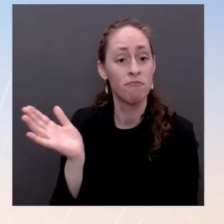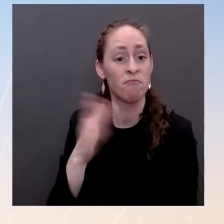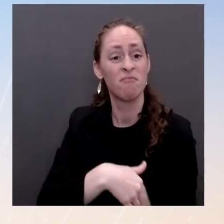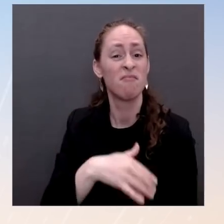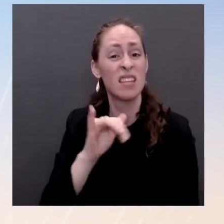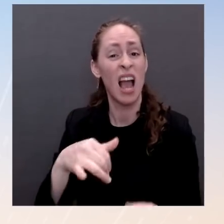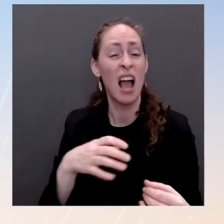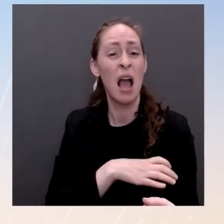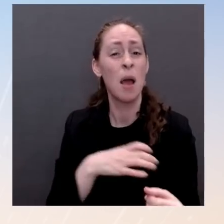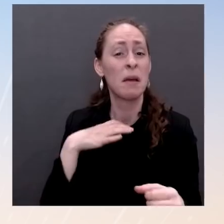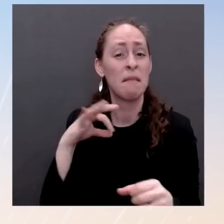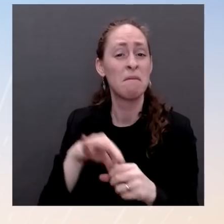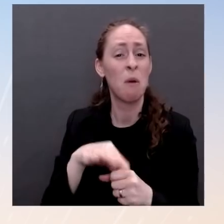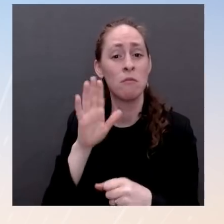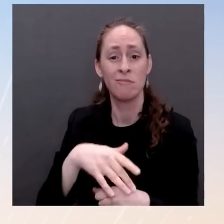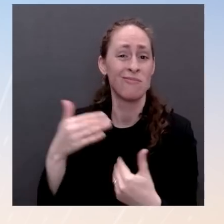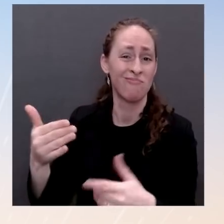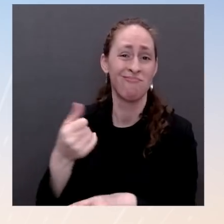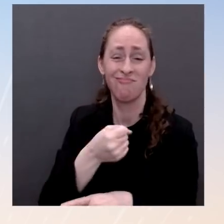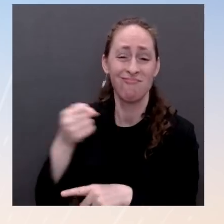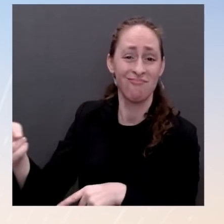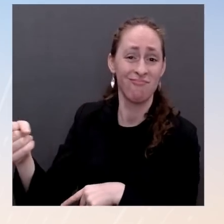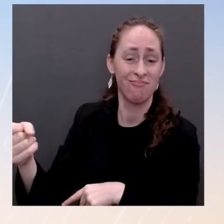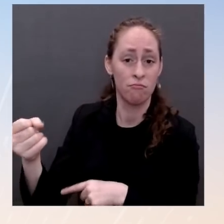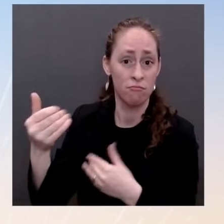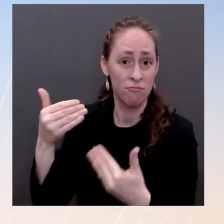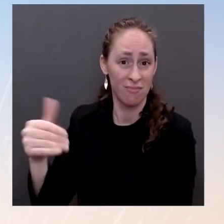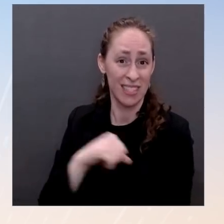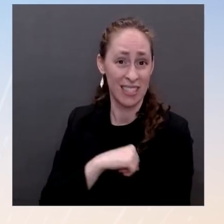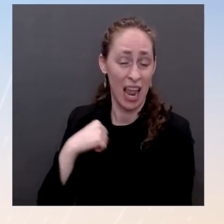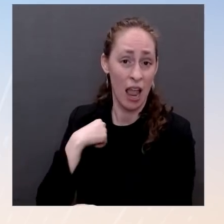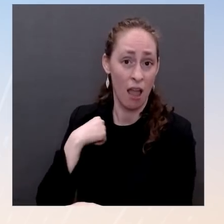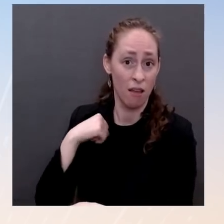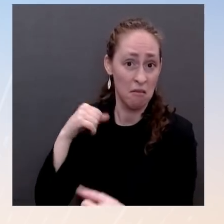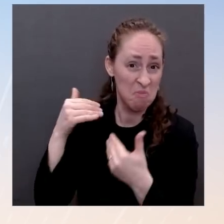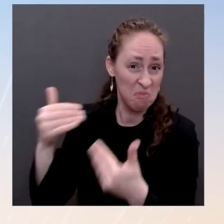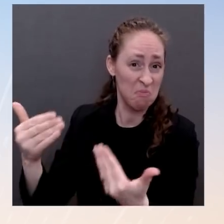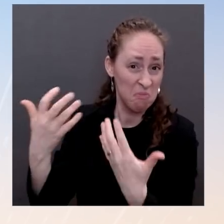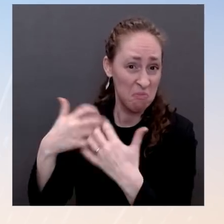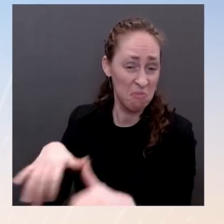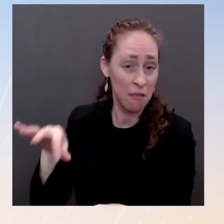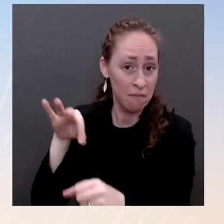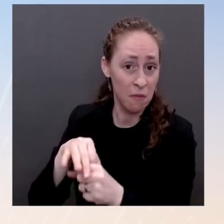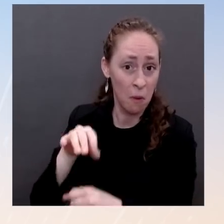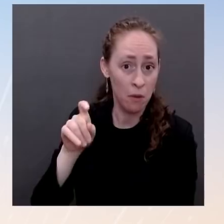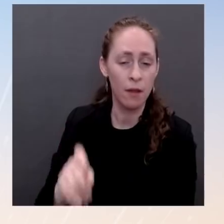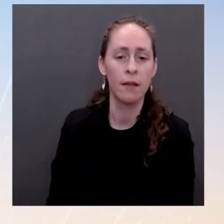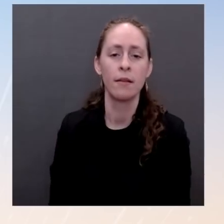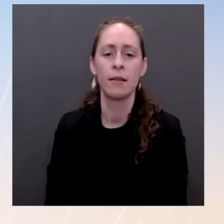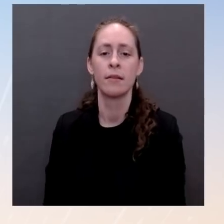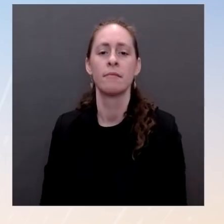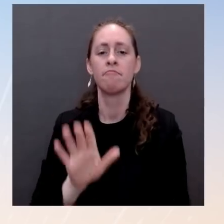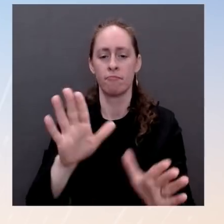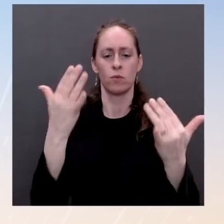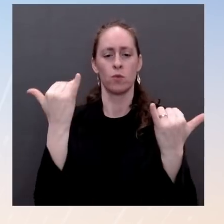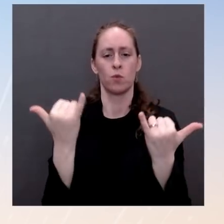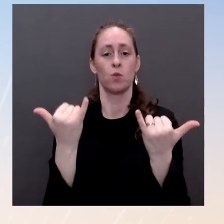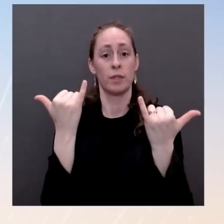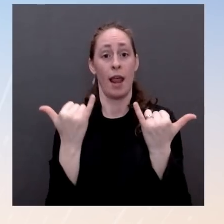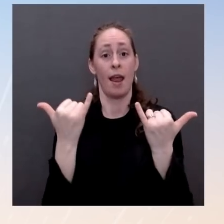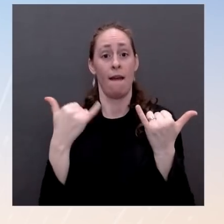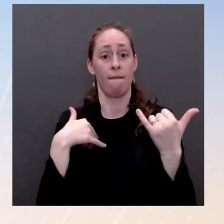has that power, or does it have to go through committee? Our focus right now is on working with Chairman Brown on moving these nominees through the